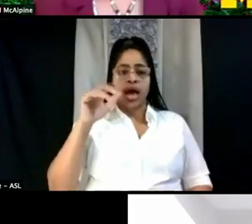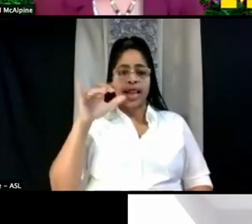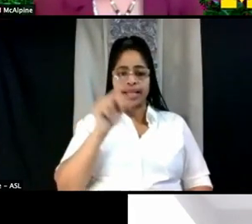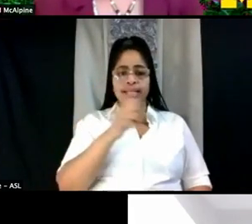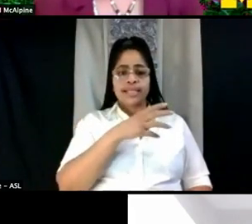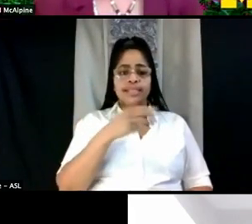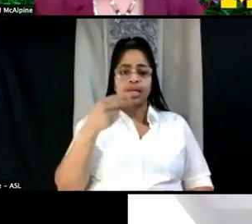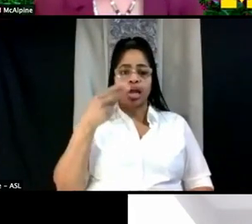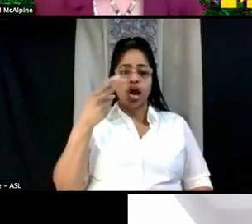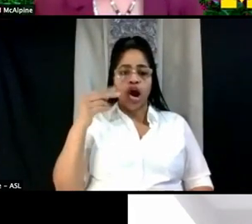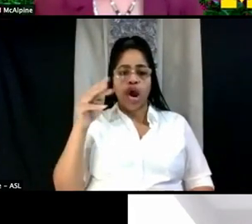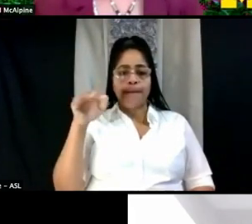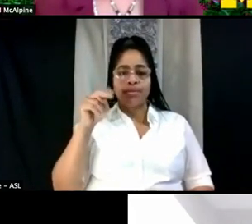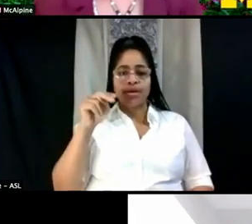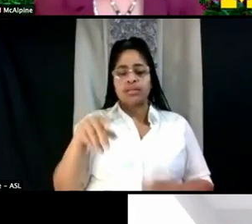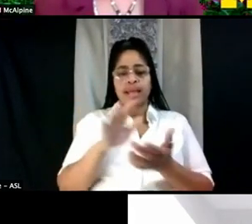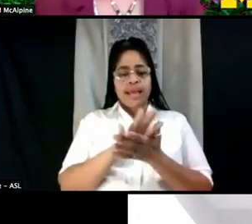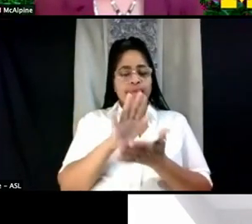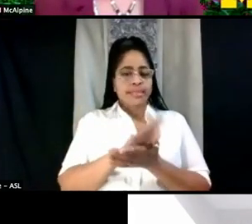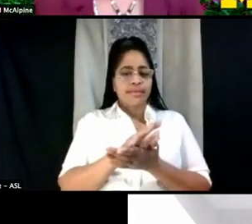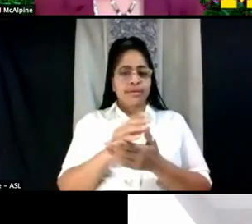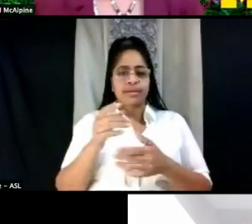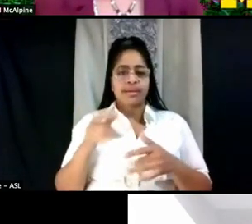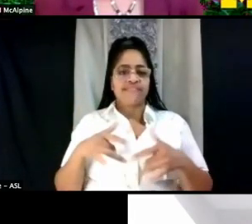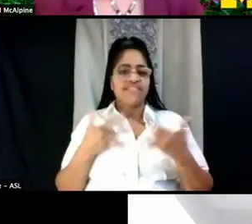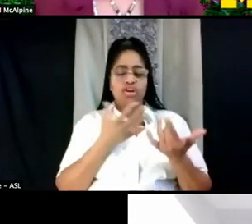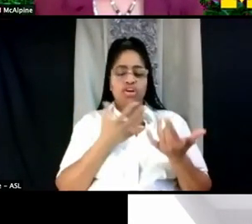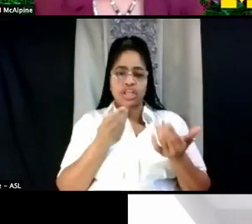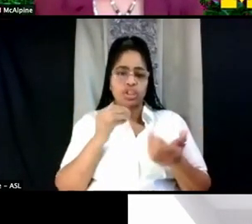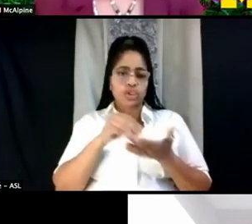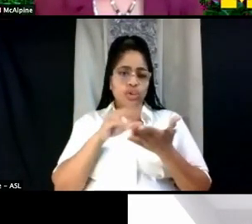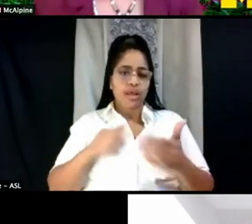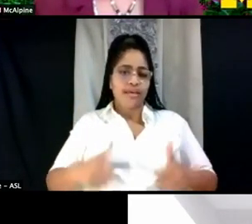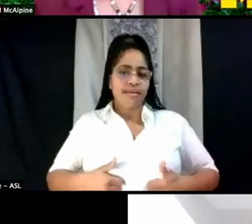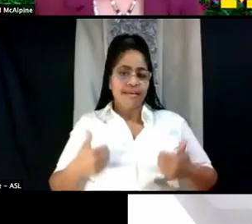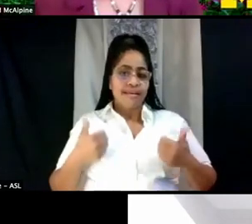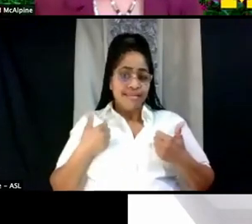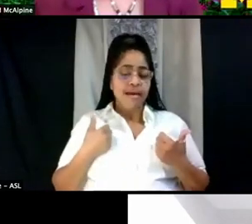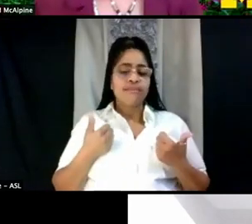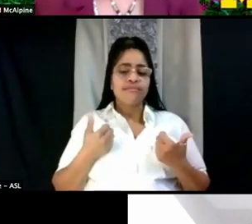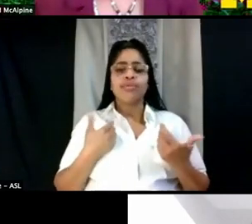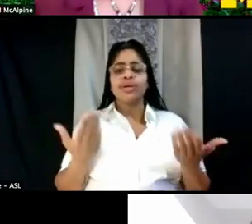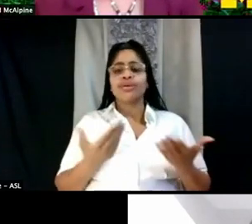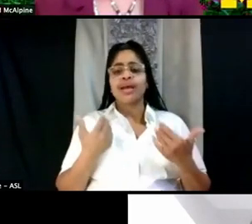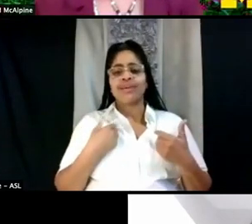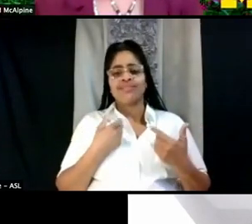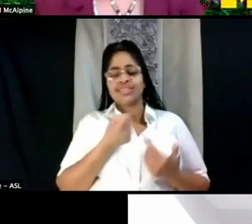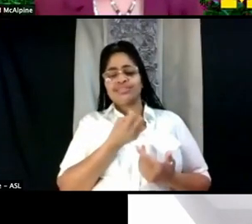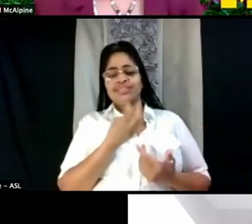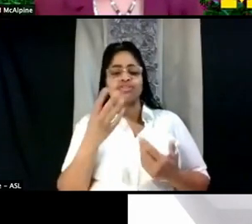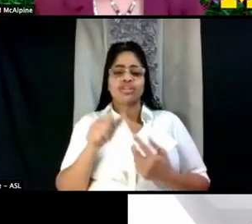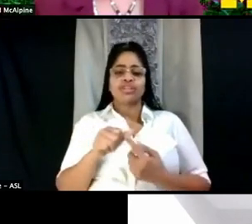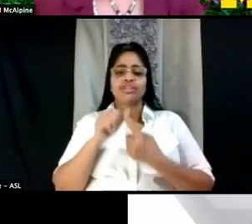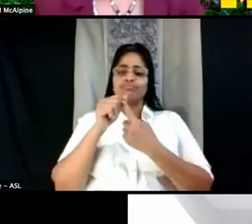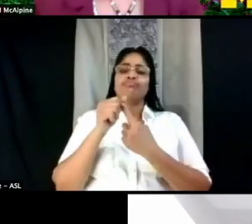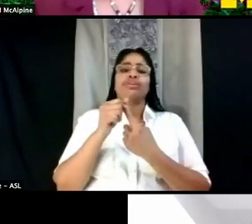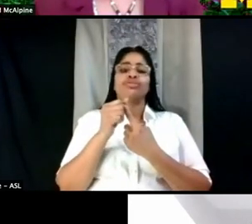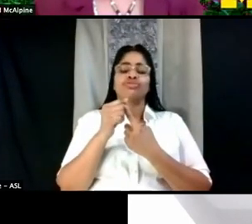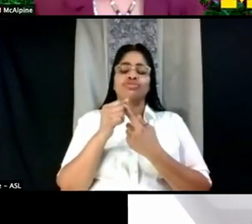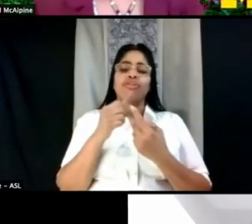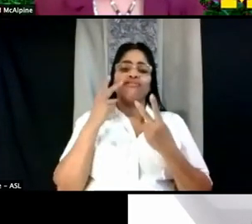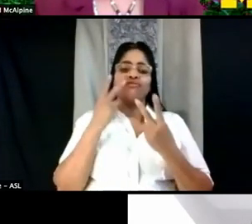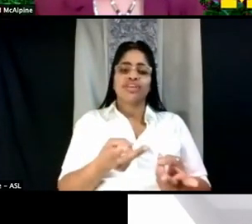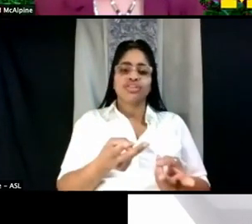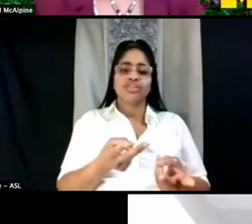from academic affairs and student life. Today we're joined with several special visitors. Associate Vice President for Human Resources,